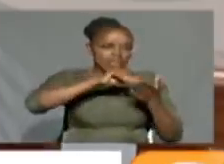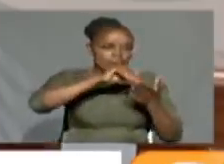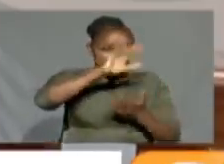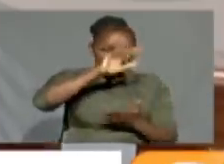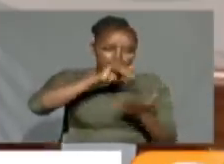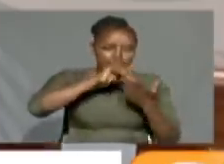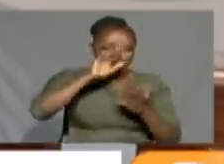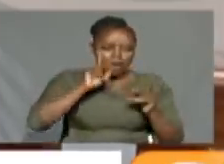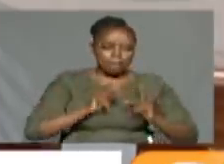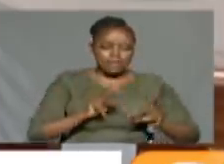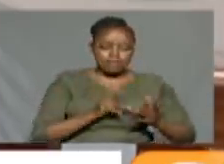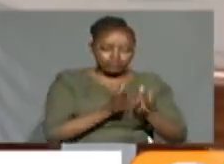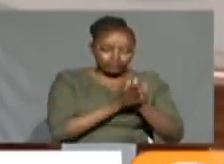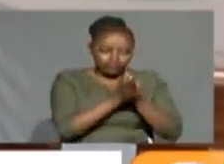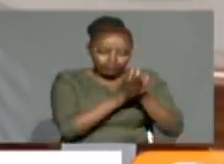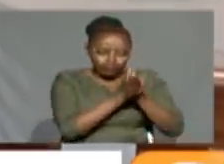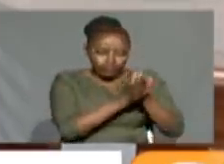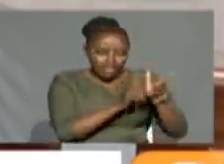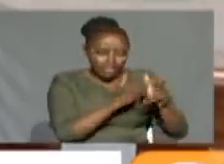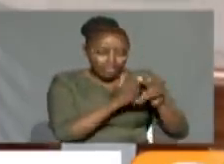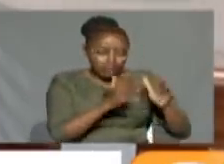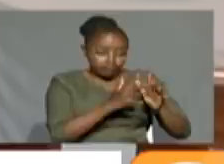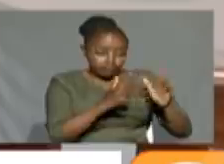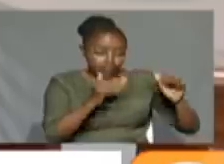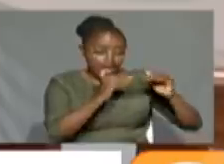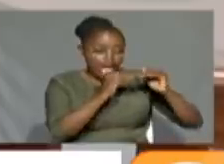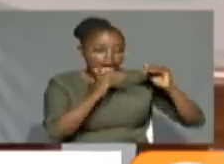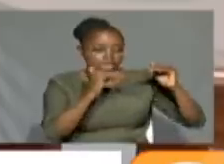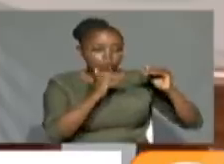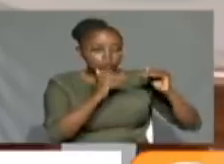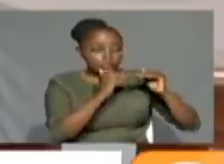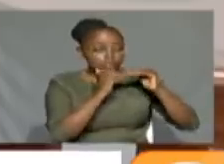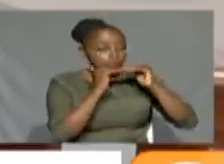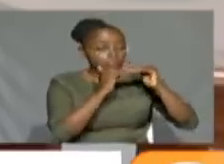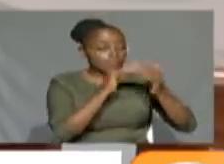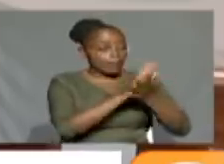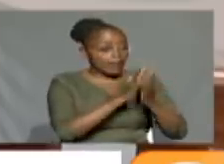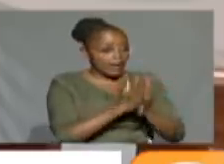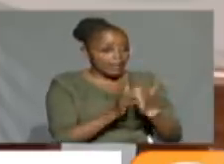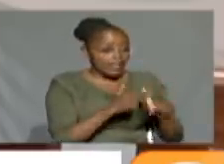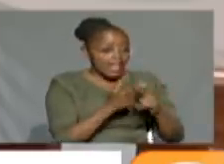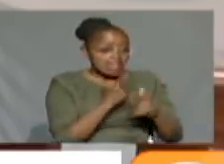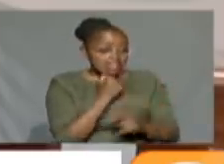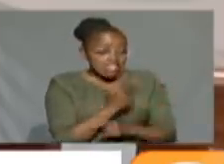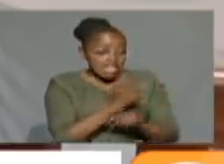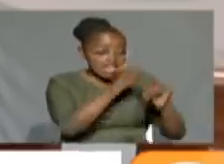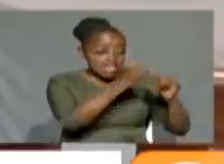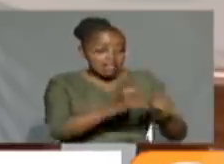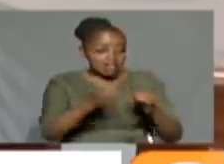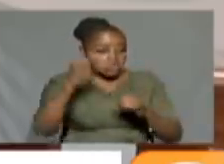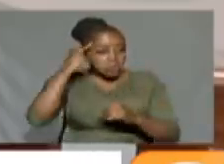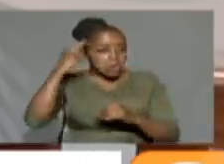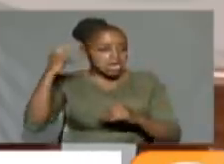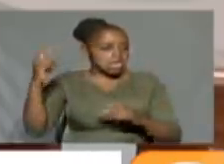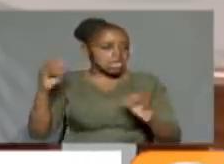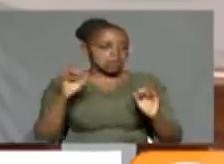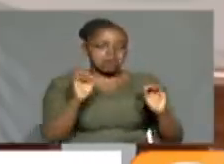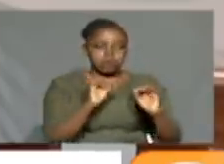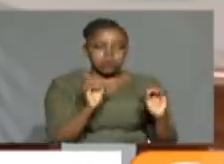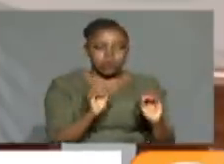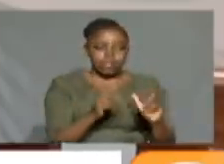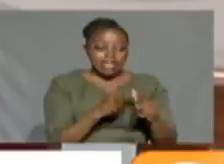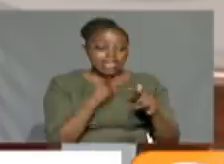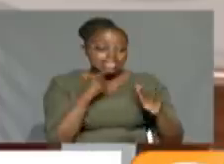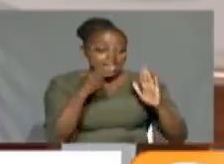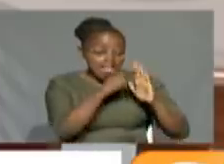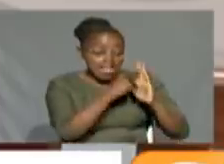the people become ambitious, the larger Equity becomes. So we could never quantify individual dreams. Mm. And aggregate them and